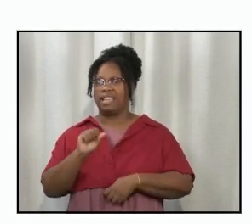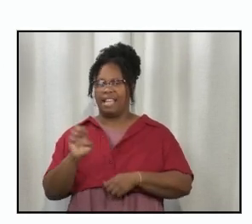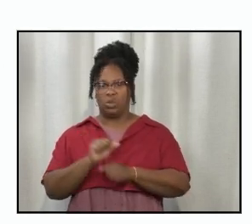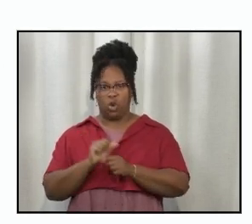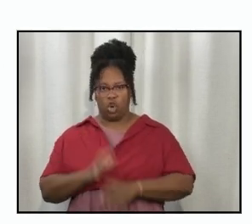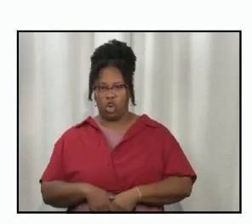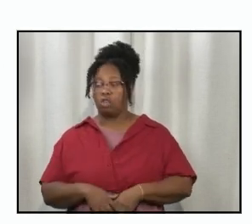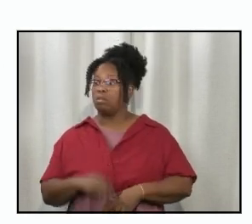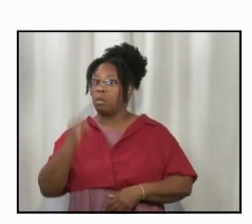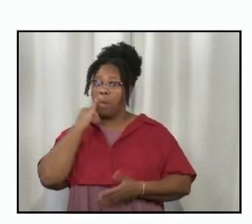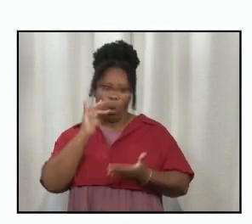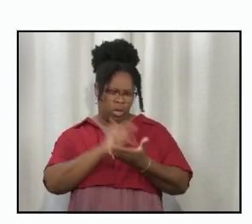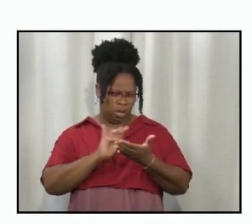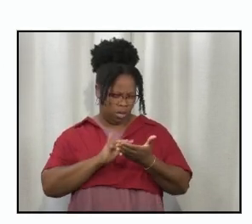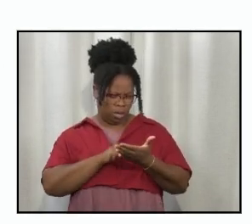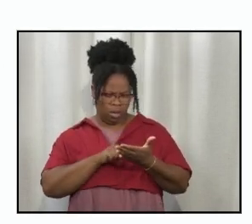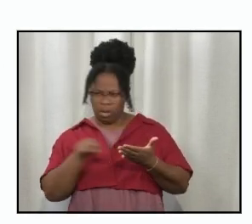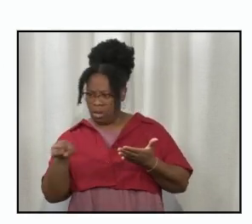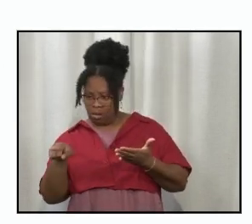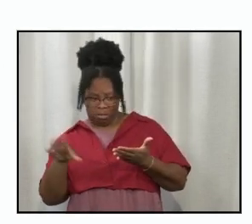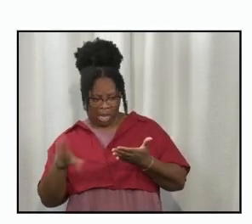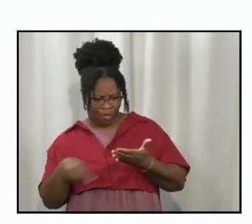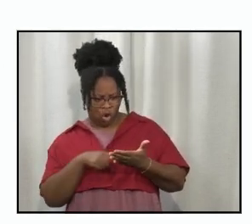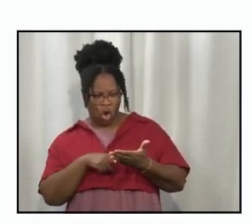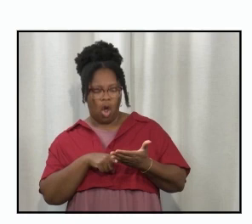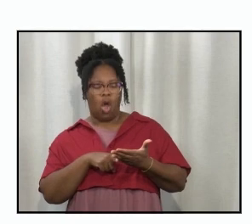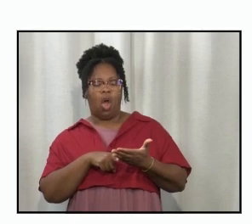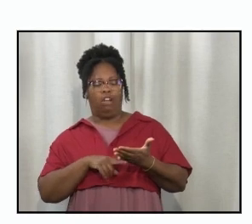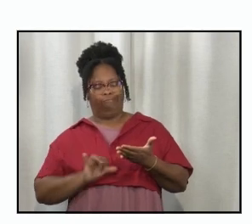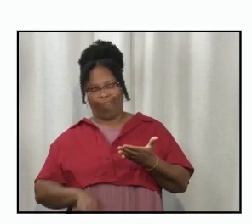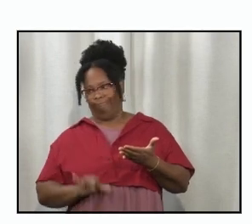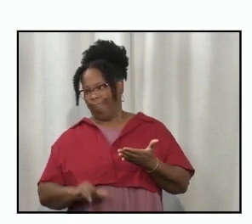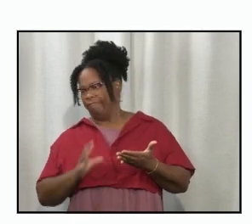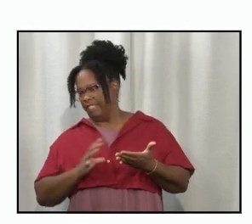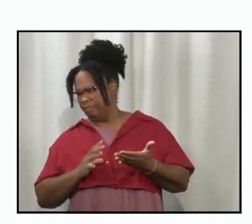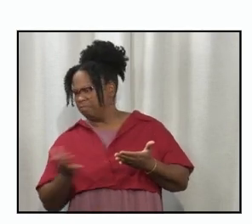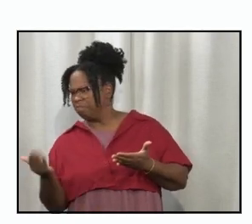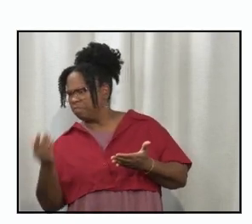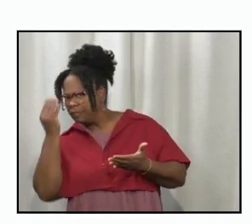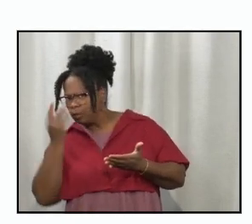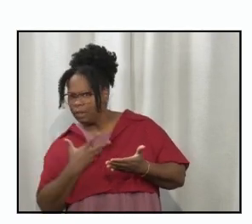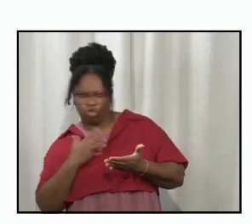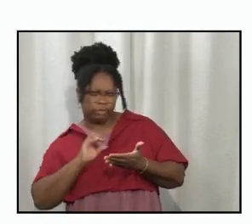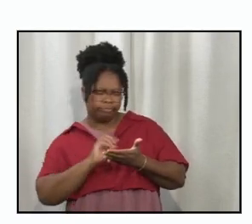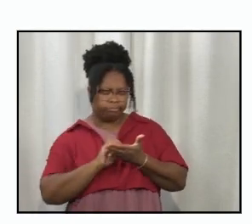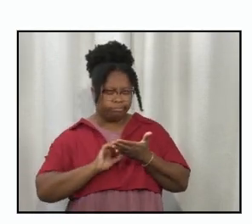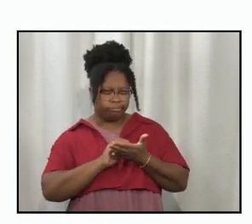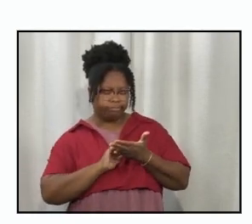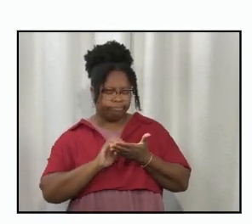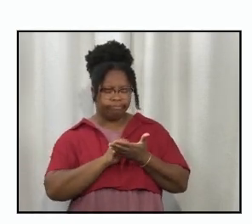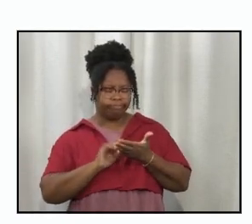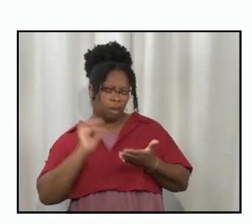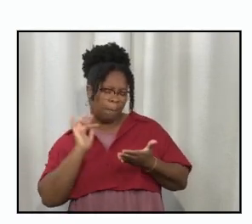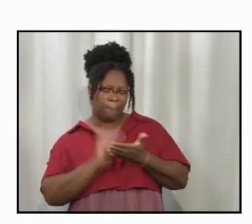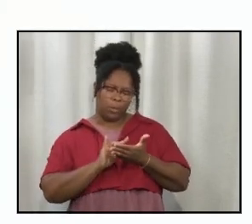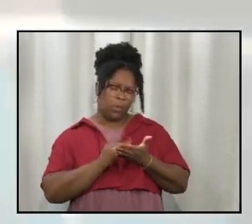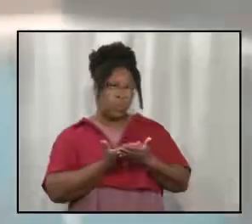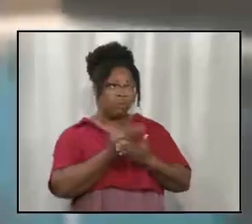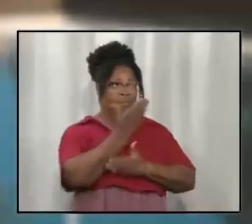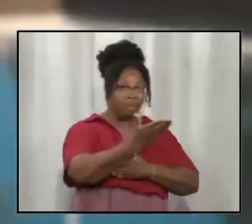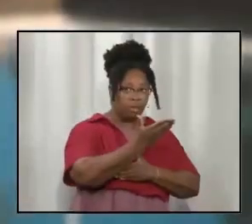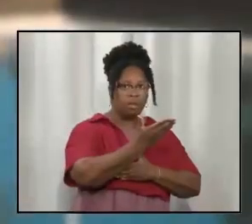they're not connected, why don't we make it easy for an officer to input some information and hit submit, and allow a